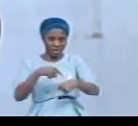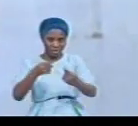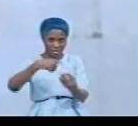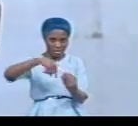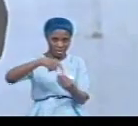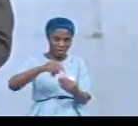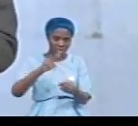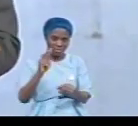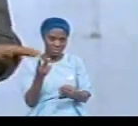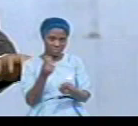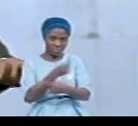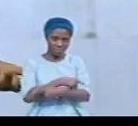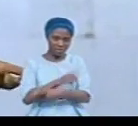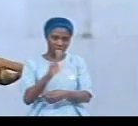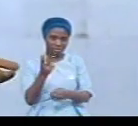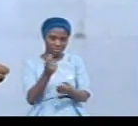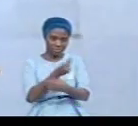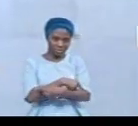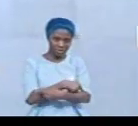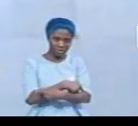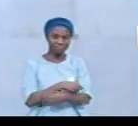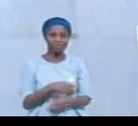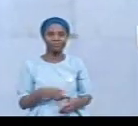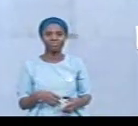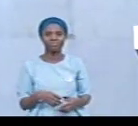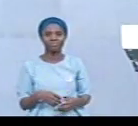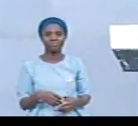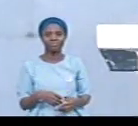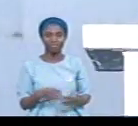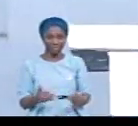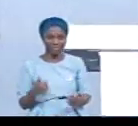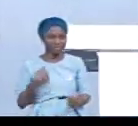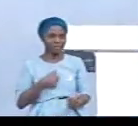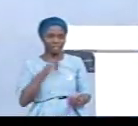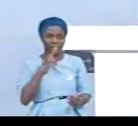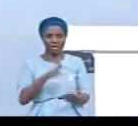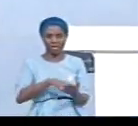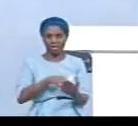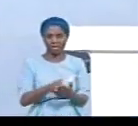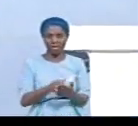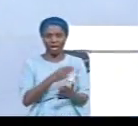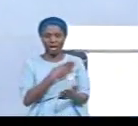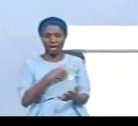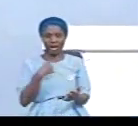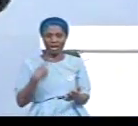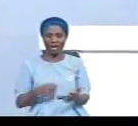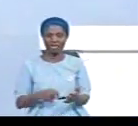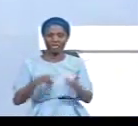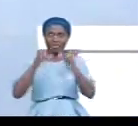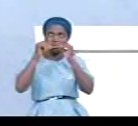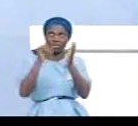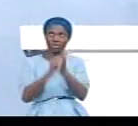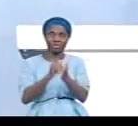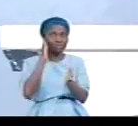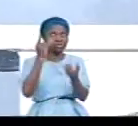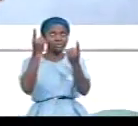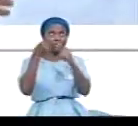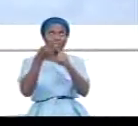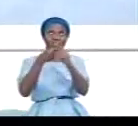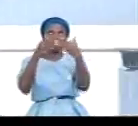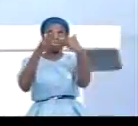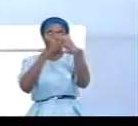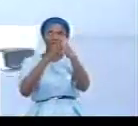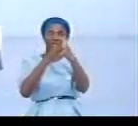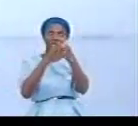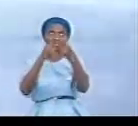and the third day, now we are tired. And the person that shall come from heaven and blow down